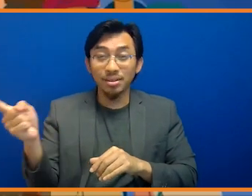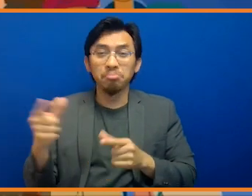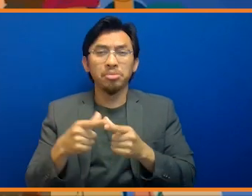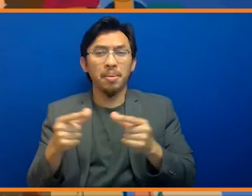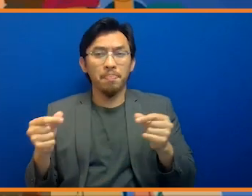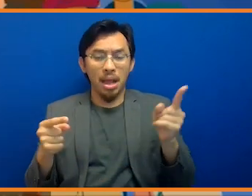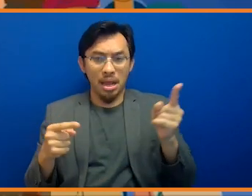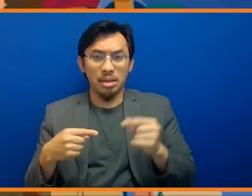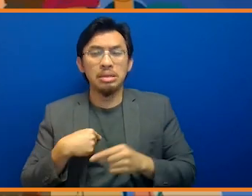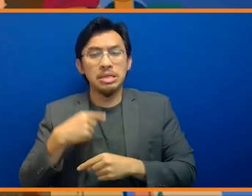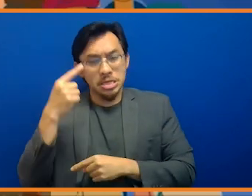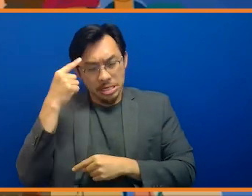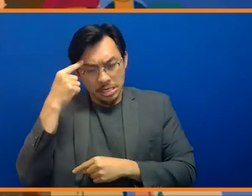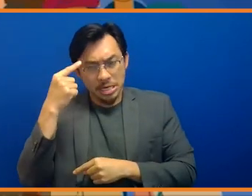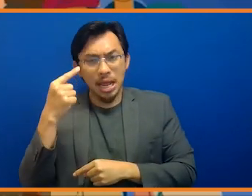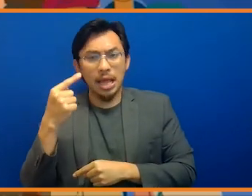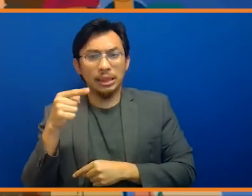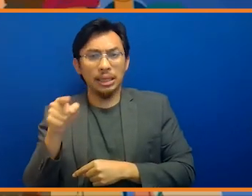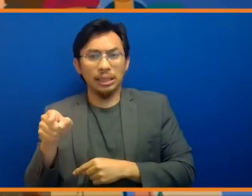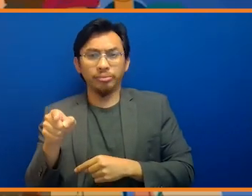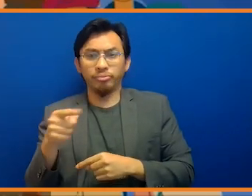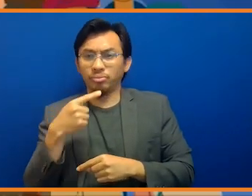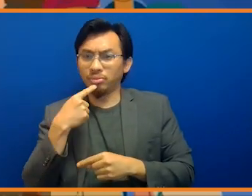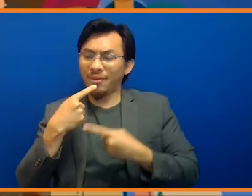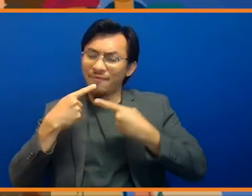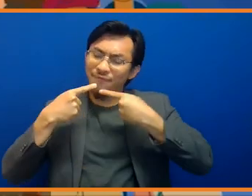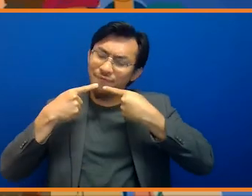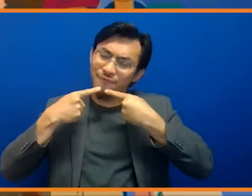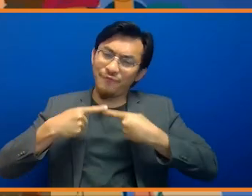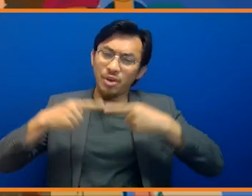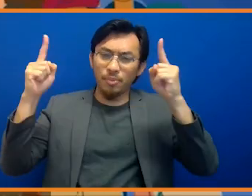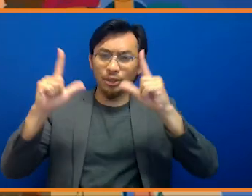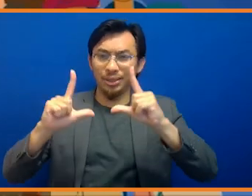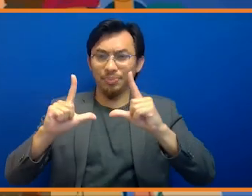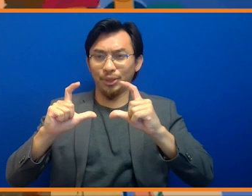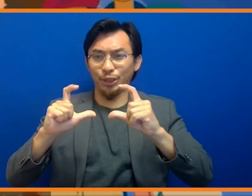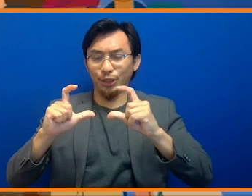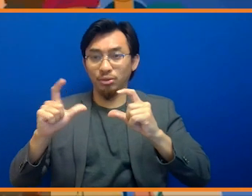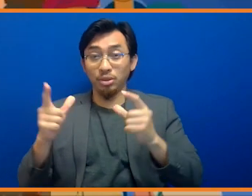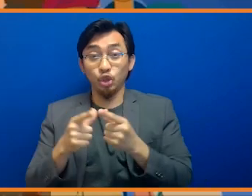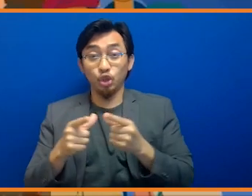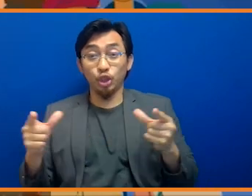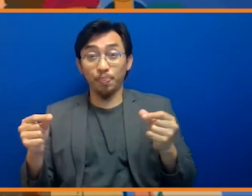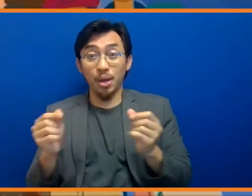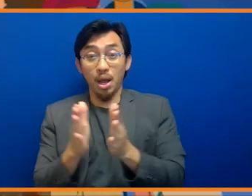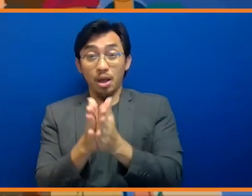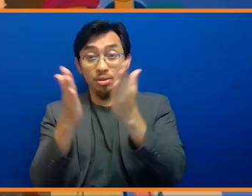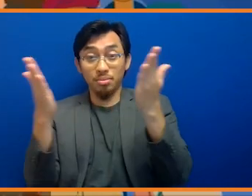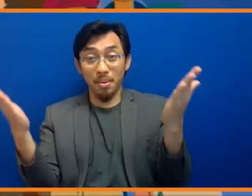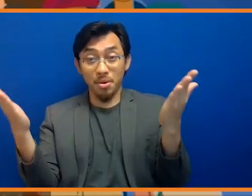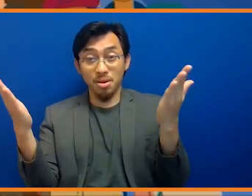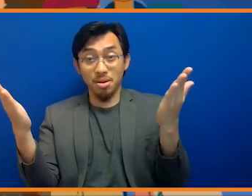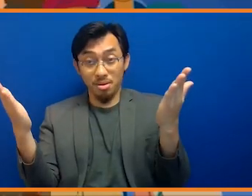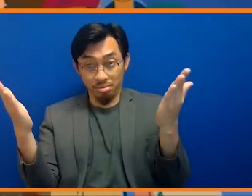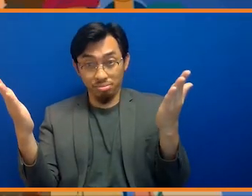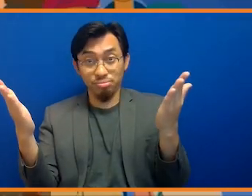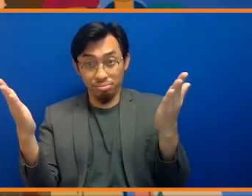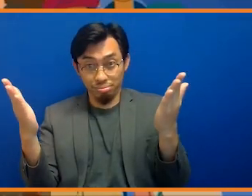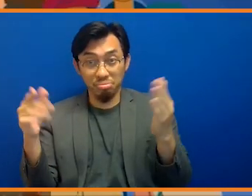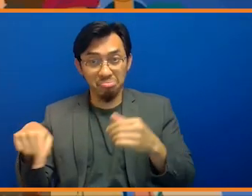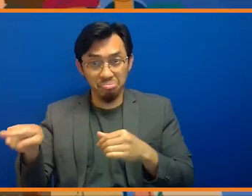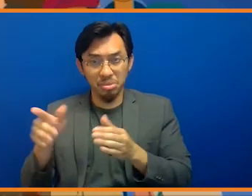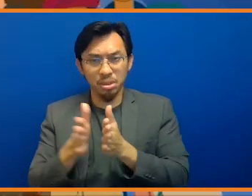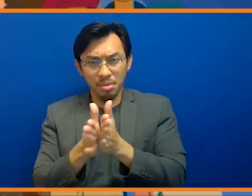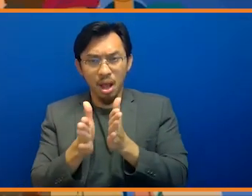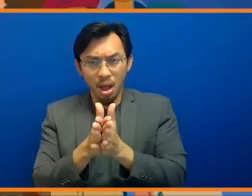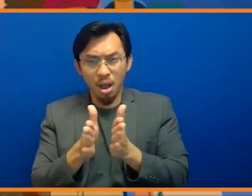from Japan. I think this is they said very famous picture in Japan newspaper. And then this is, they explain the